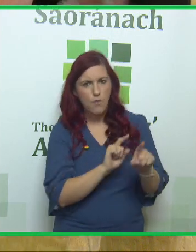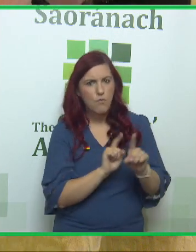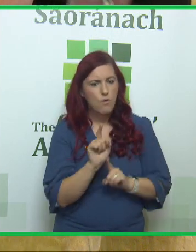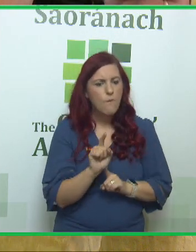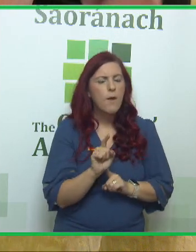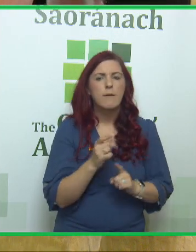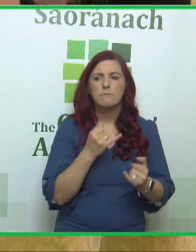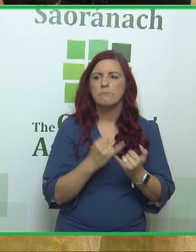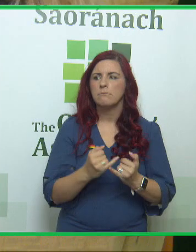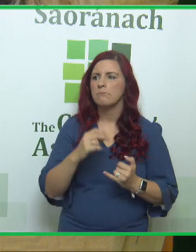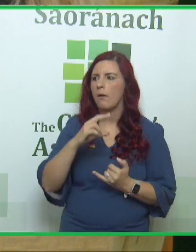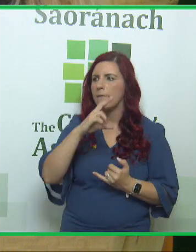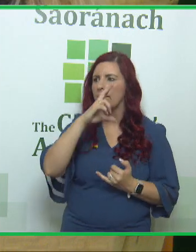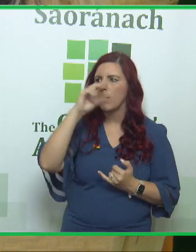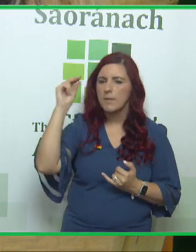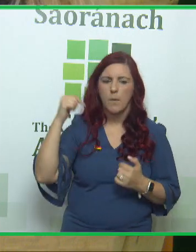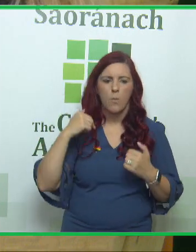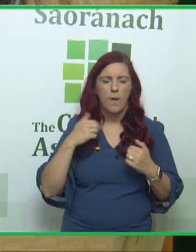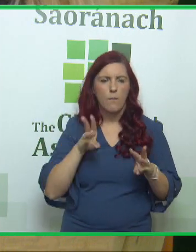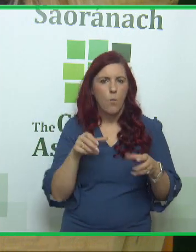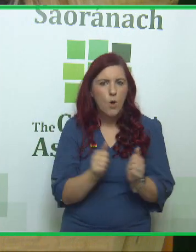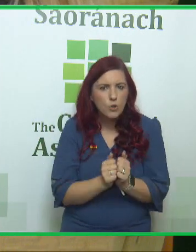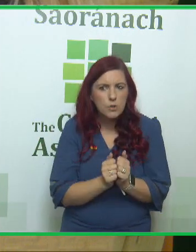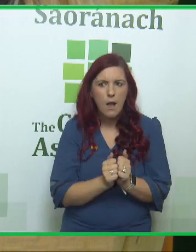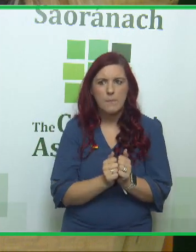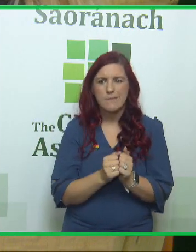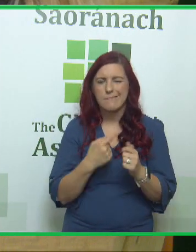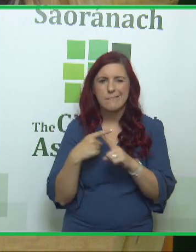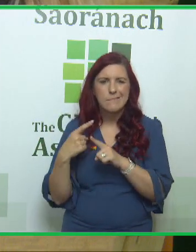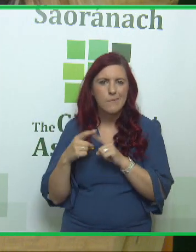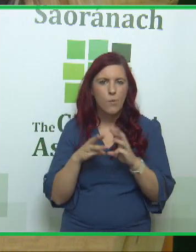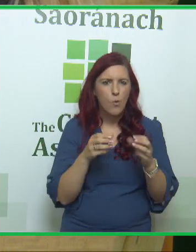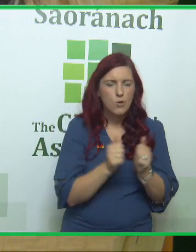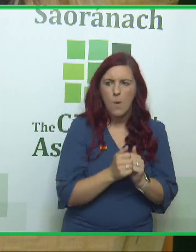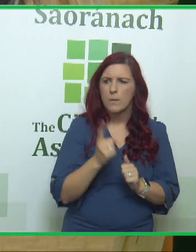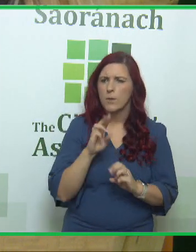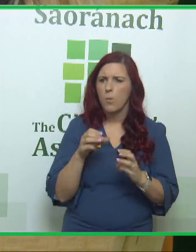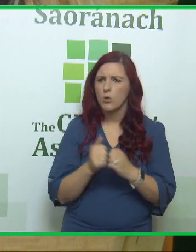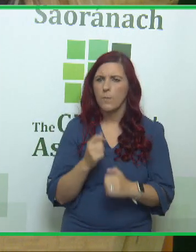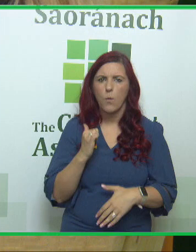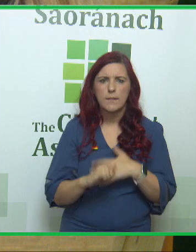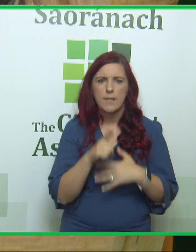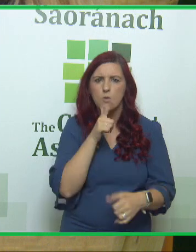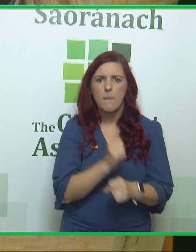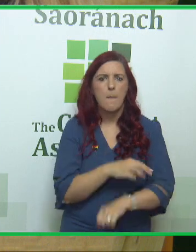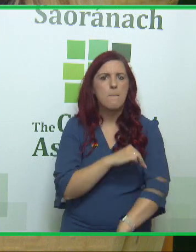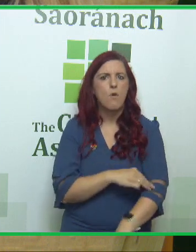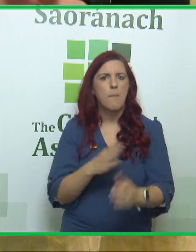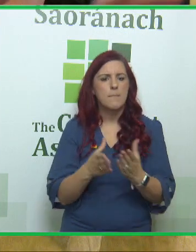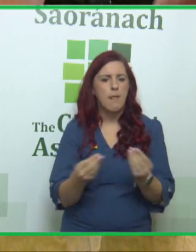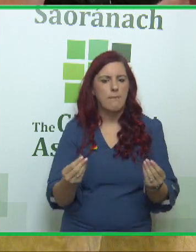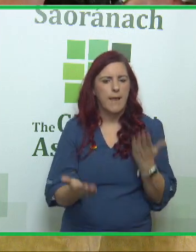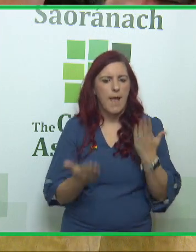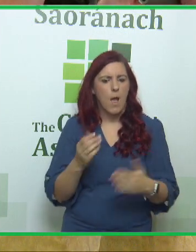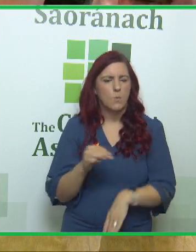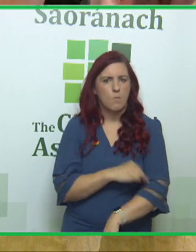For instance, we do workshops, psychoeducation workshops. We did a workshop one day on problem solving. And so we got